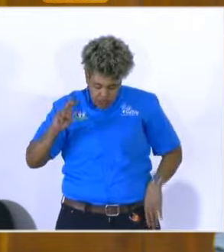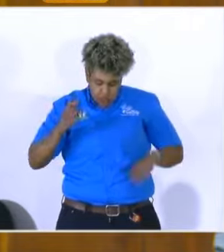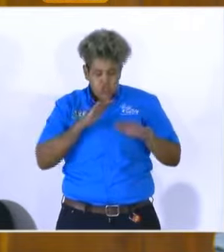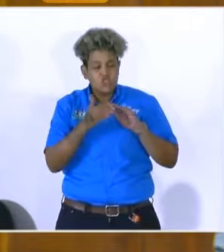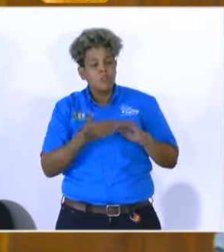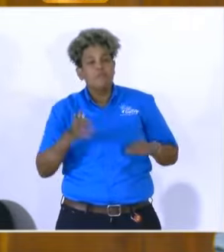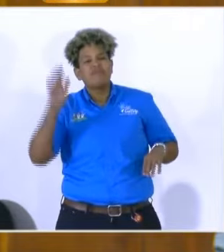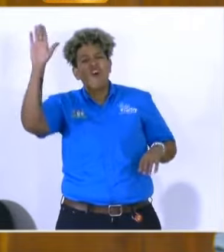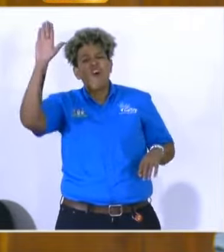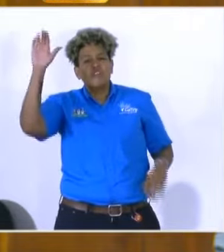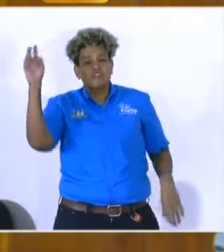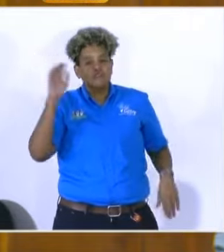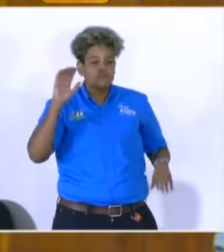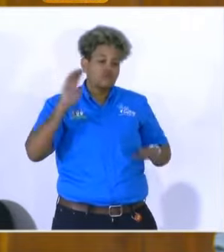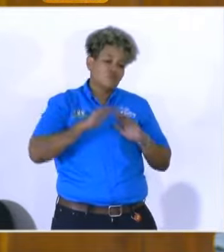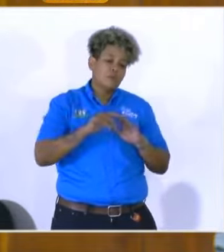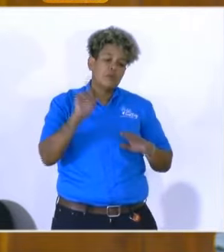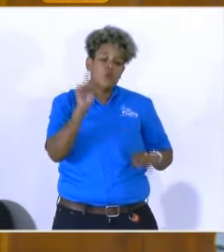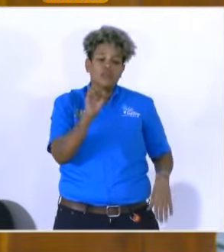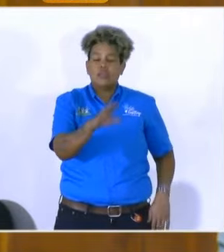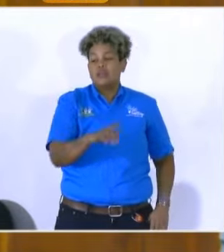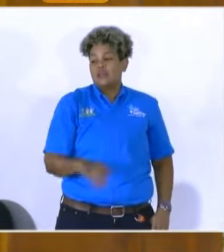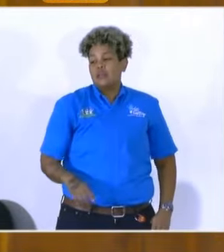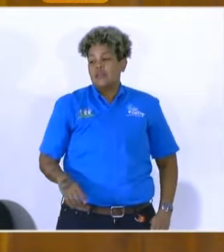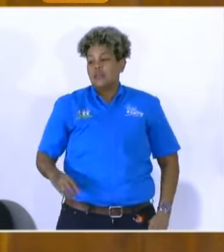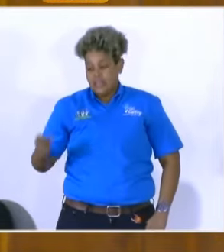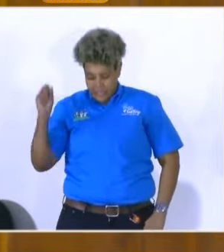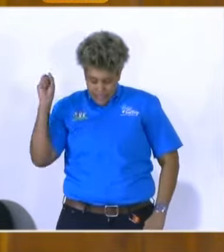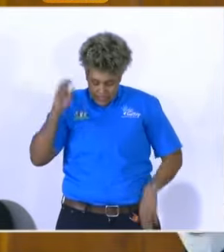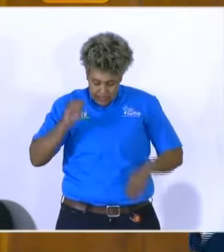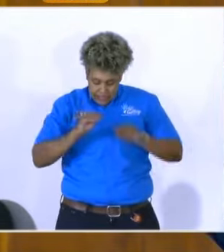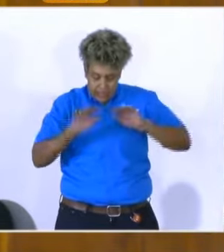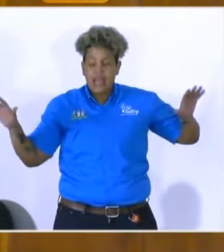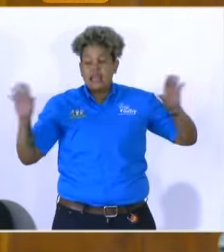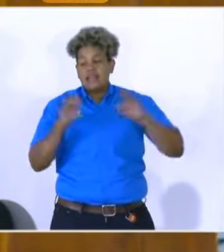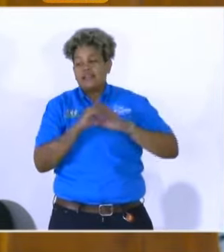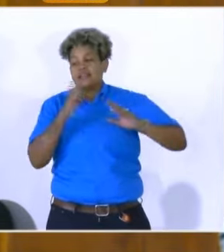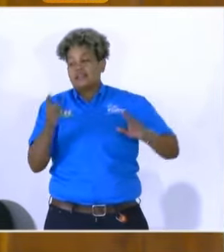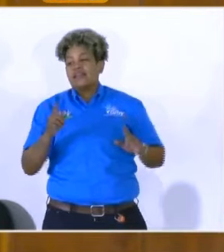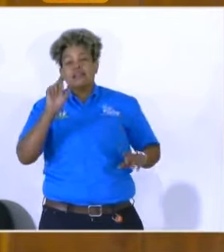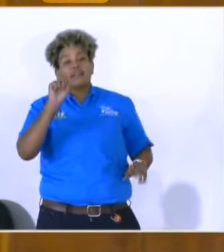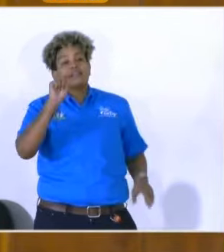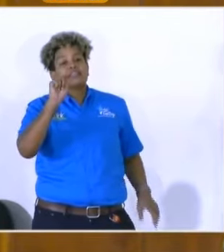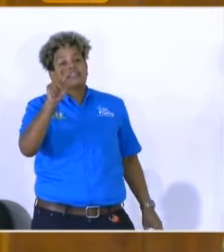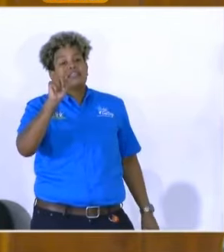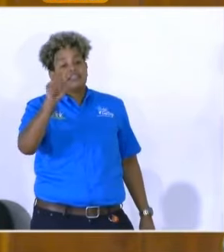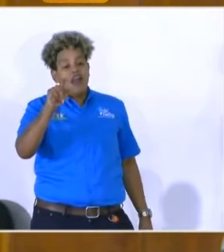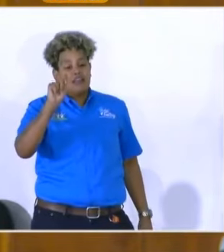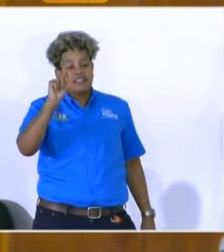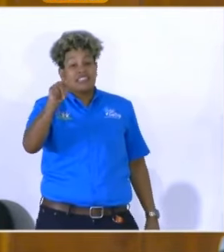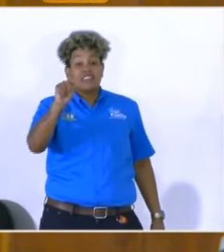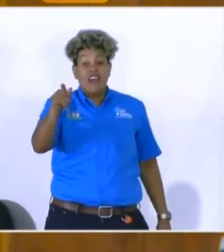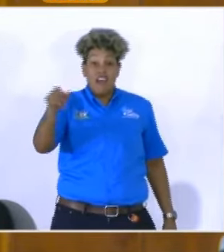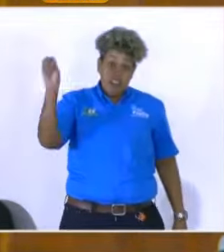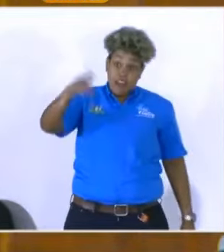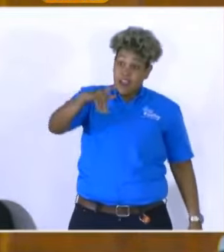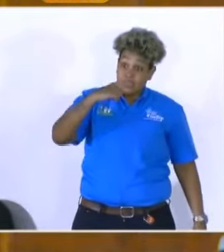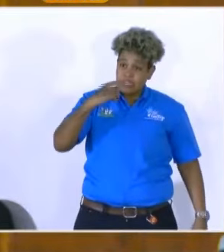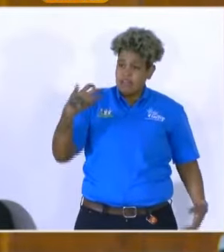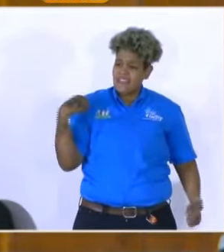him and sent out into TikTok land around the state of the